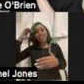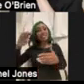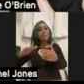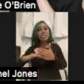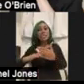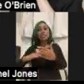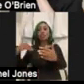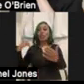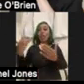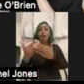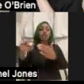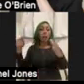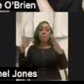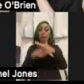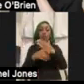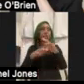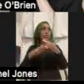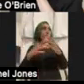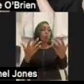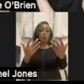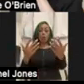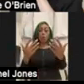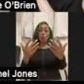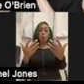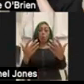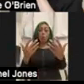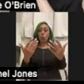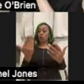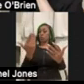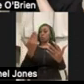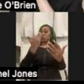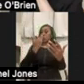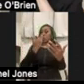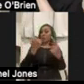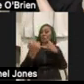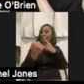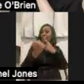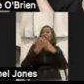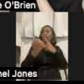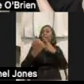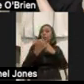migration or direct impact of the hostile environment in the UK.